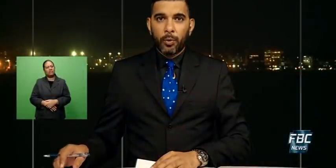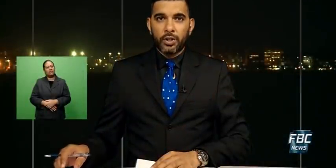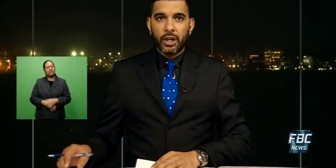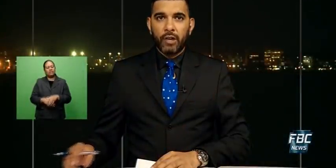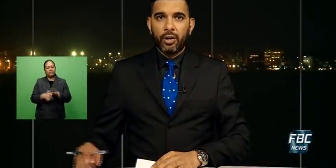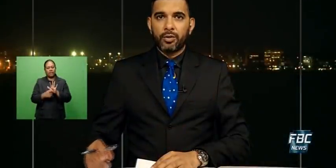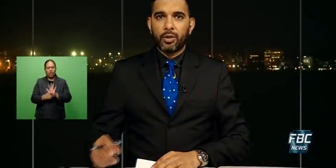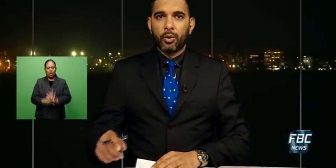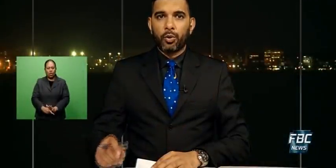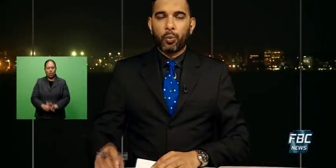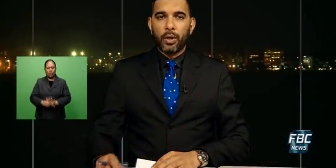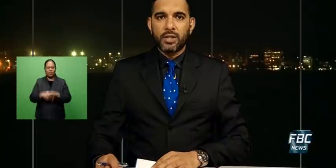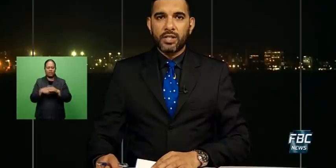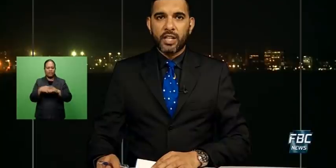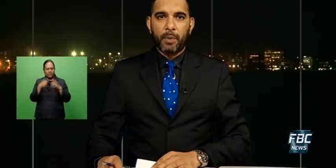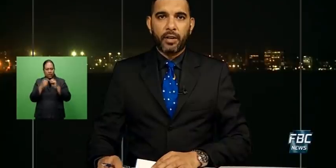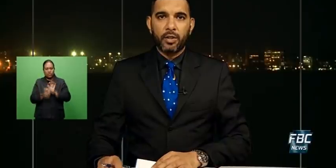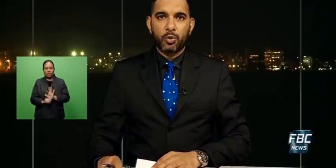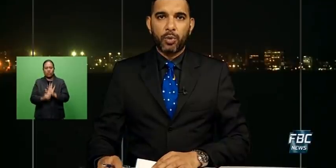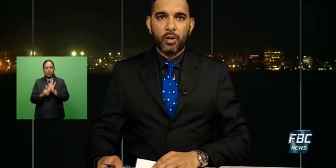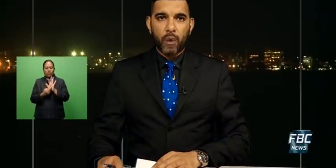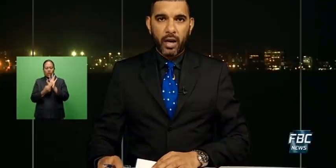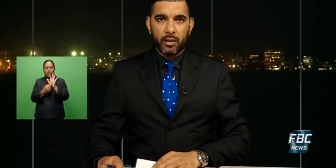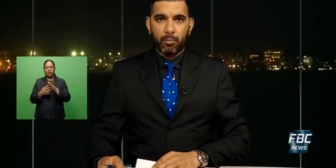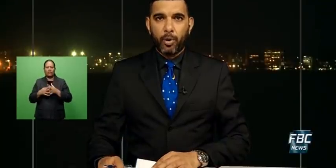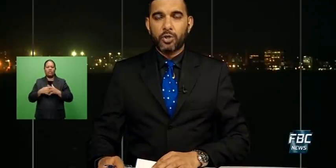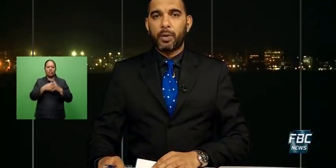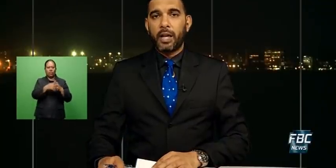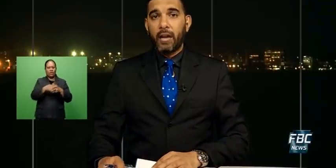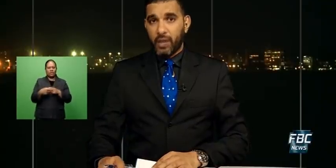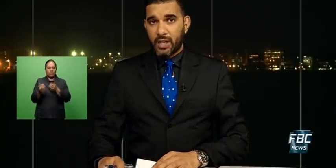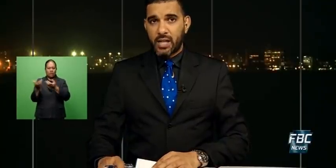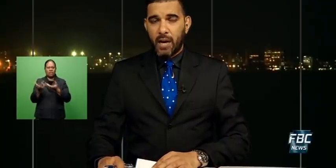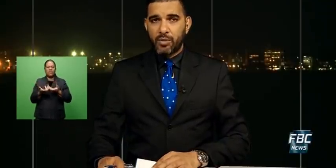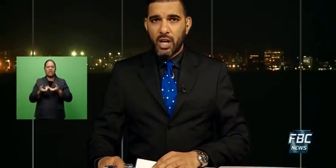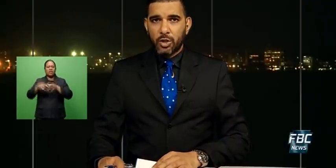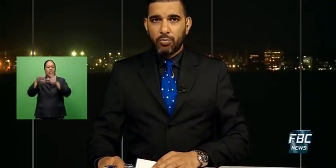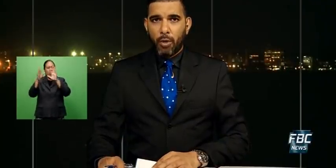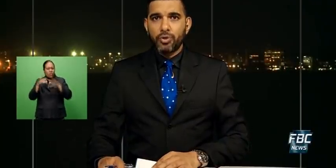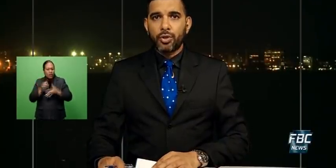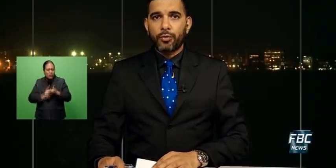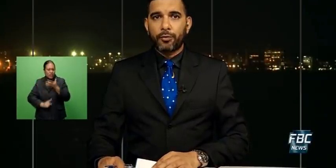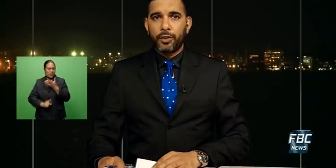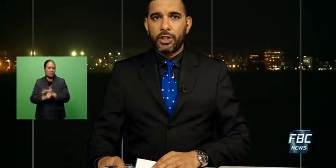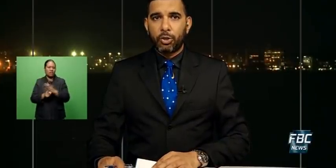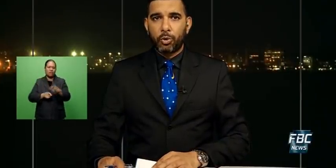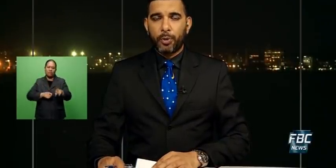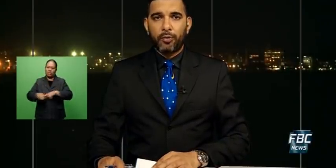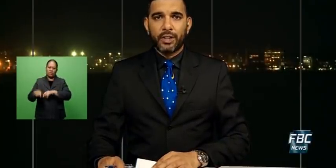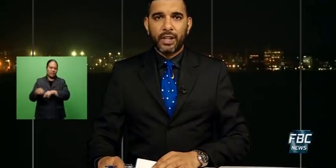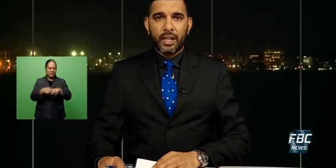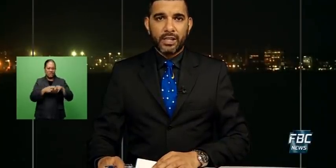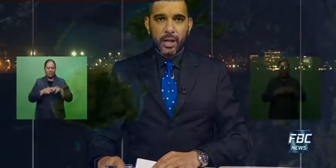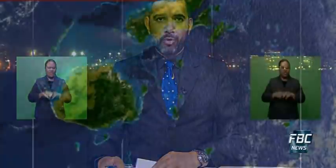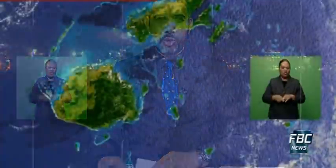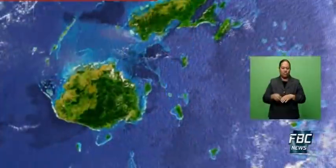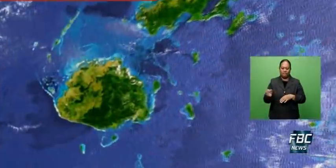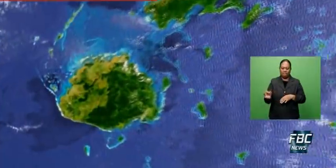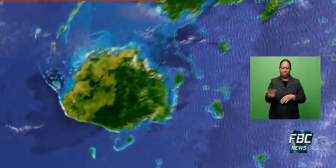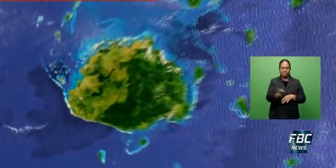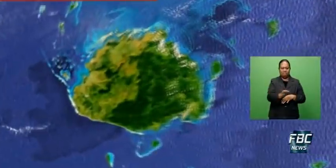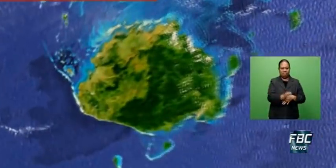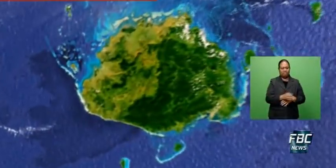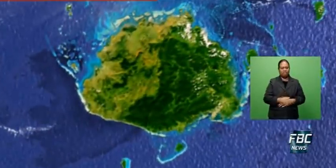A low pressure area to the northwest is expected to bring rain, possibly heavy at times, to most of the Fiji group over the next day or